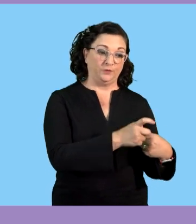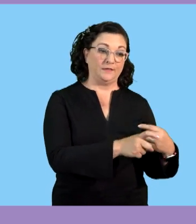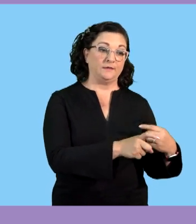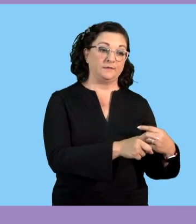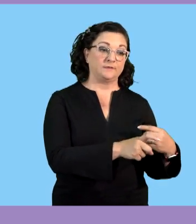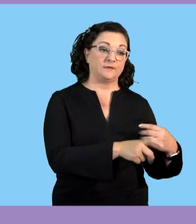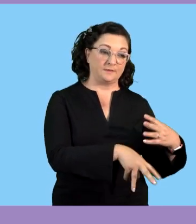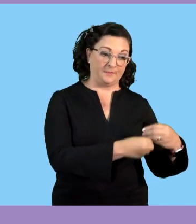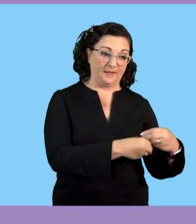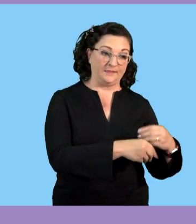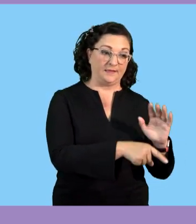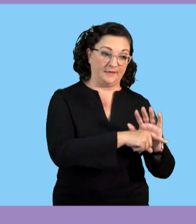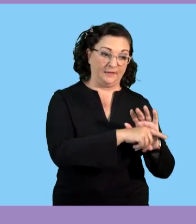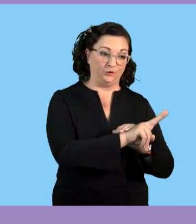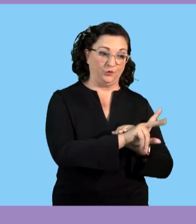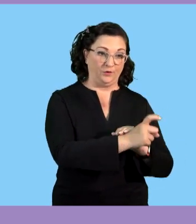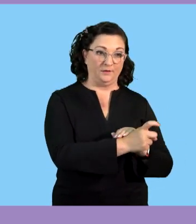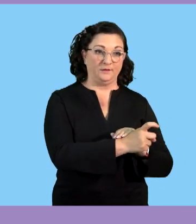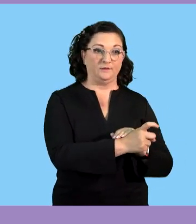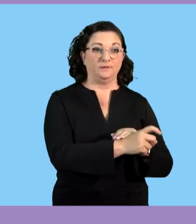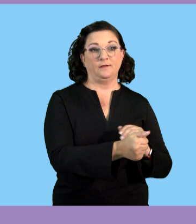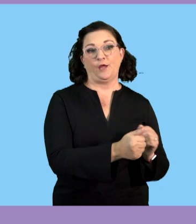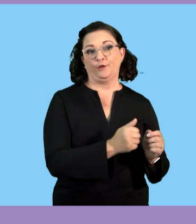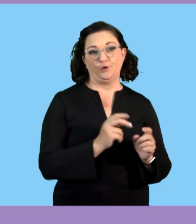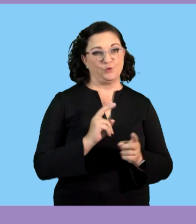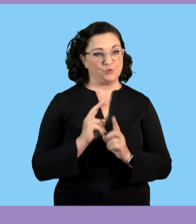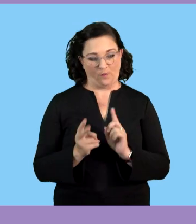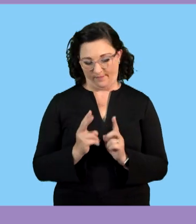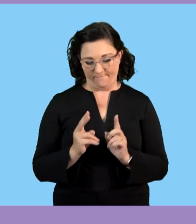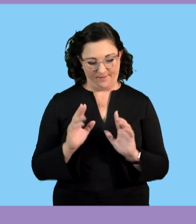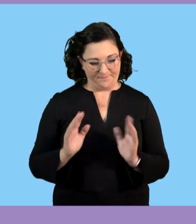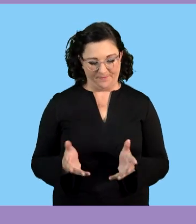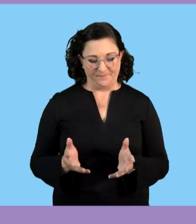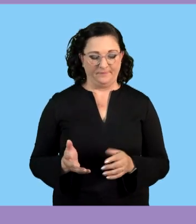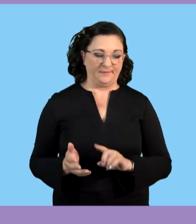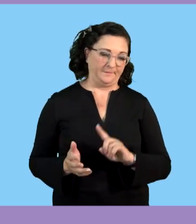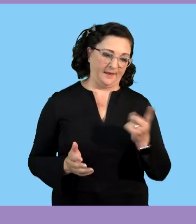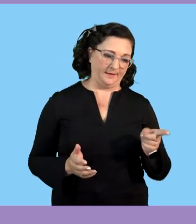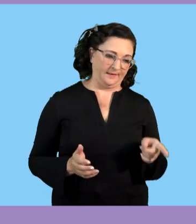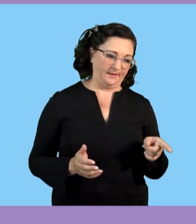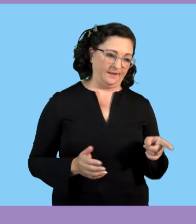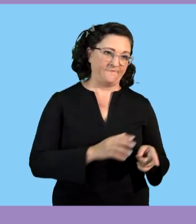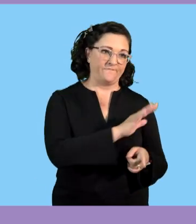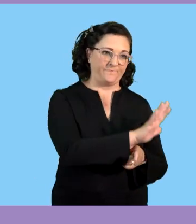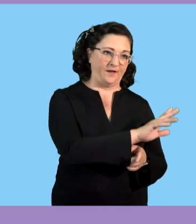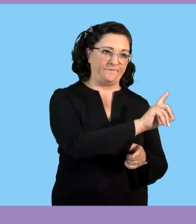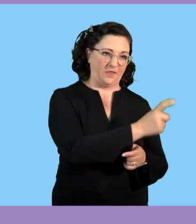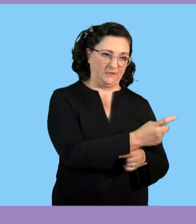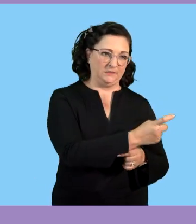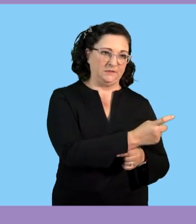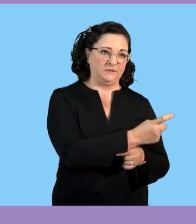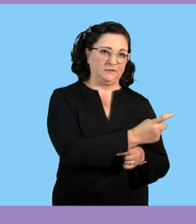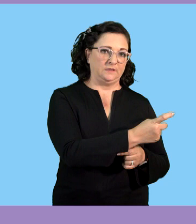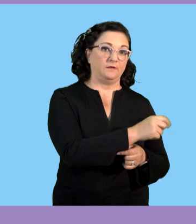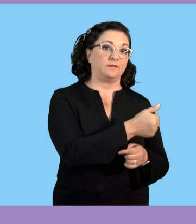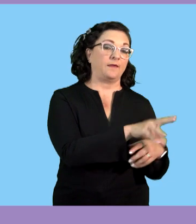that gives us 0. On the right-hand side, we are just left with 12. And on the left-hand side, I have 5 x's,